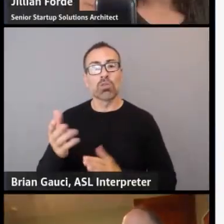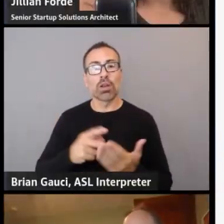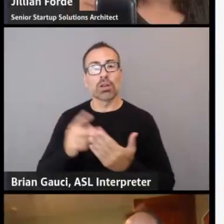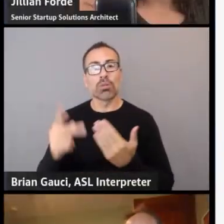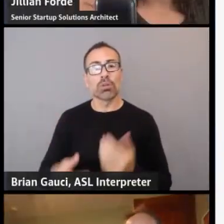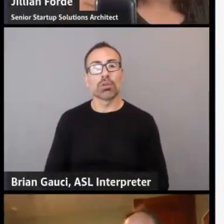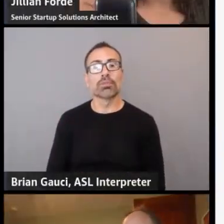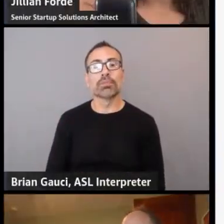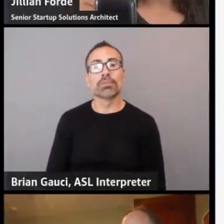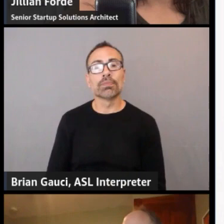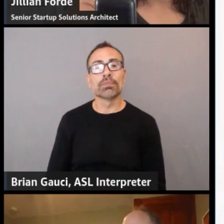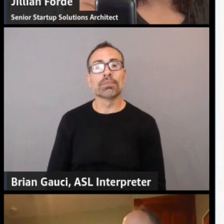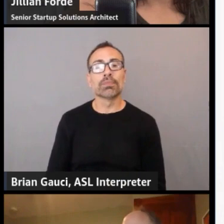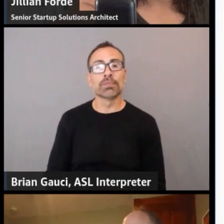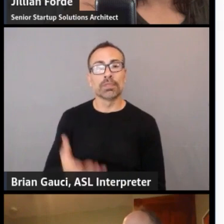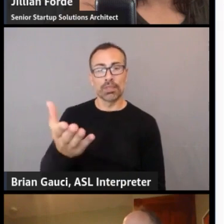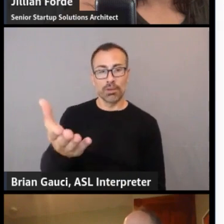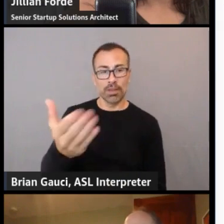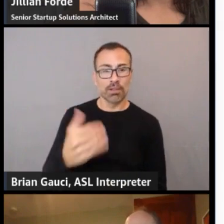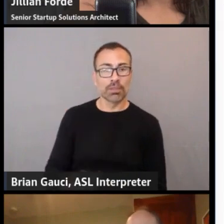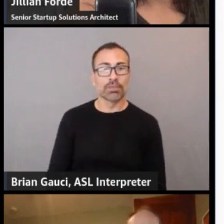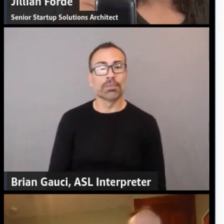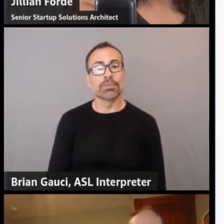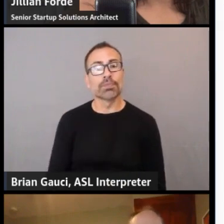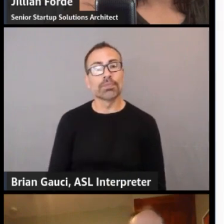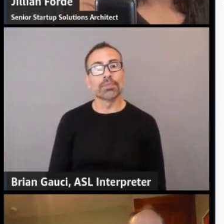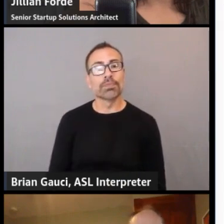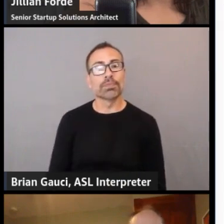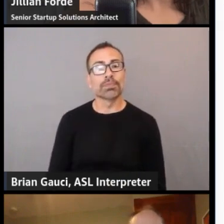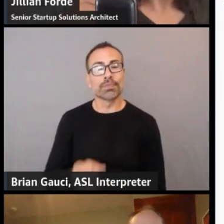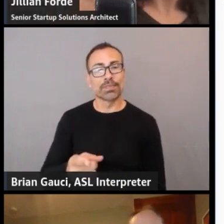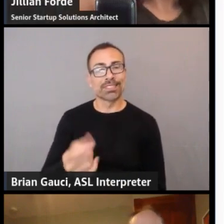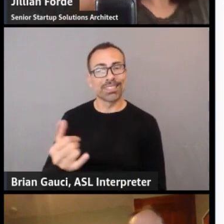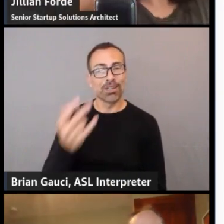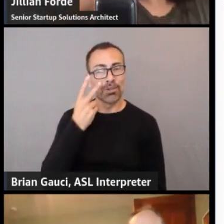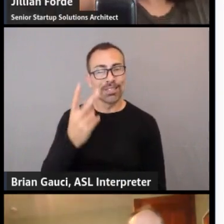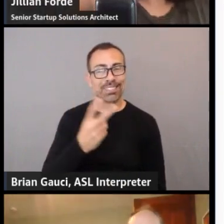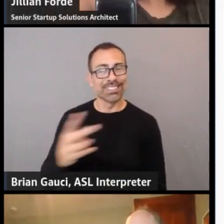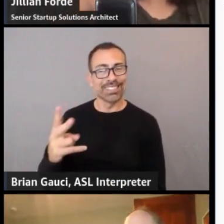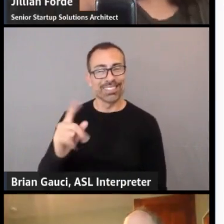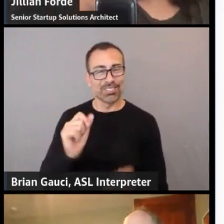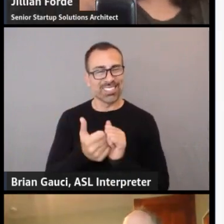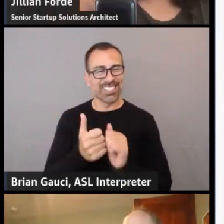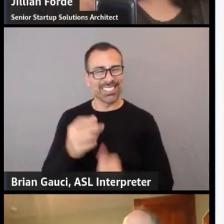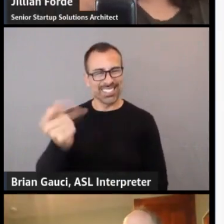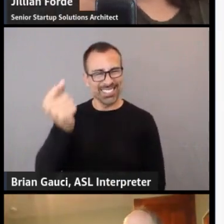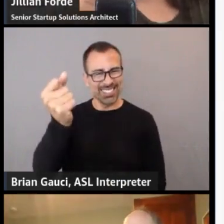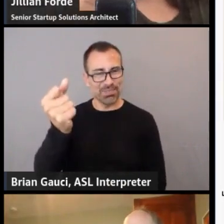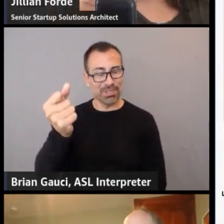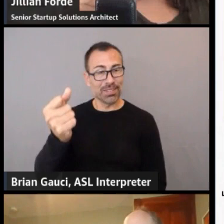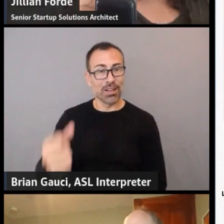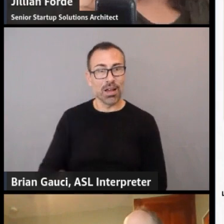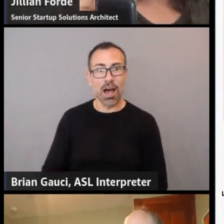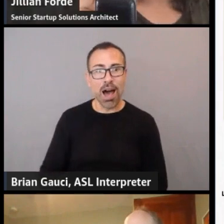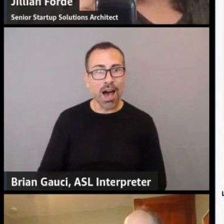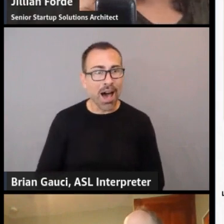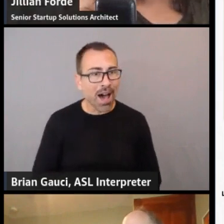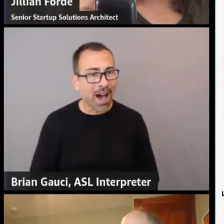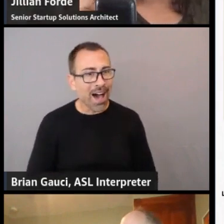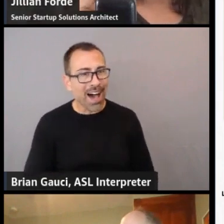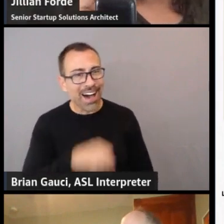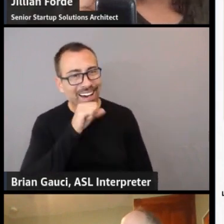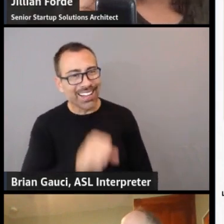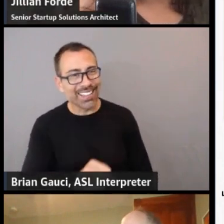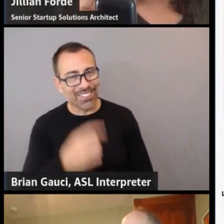And here we go. Got my screen. Hello world. Hola mundo. It's that simple. I love it. Oh my gosh. And I think it's just in time because